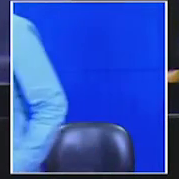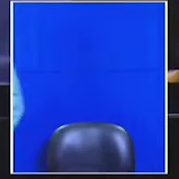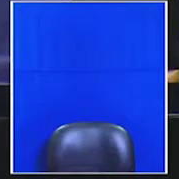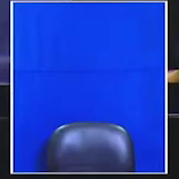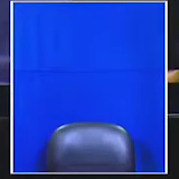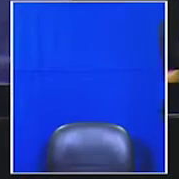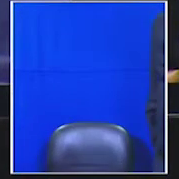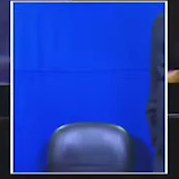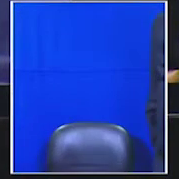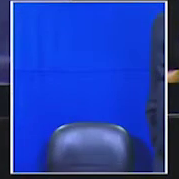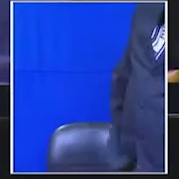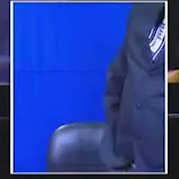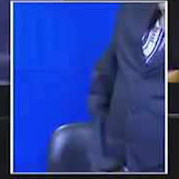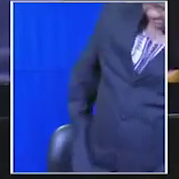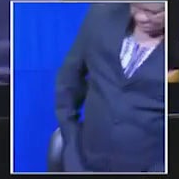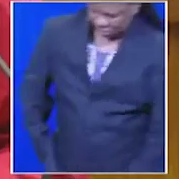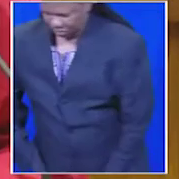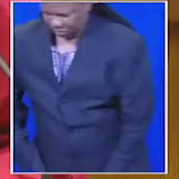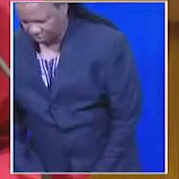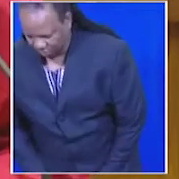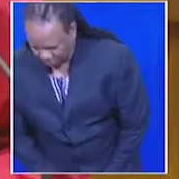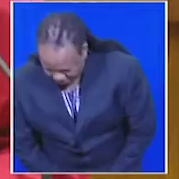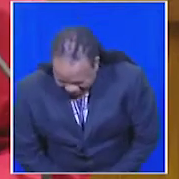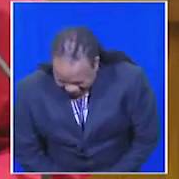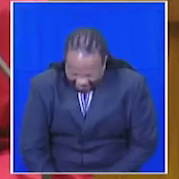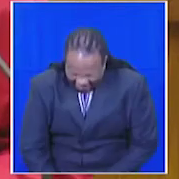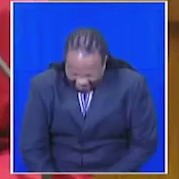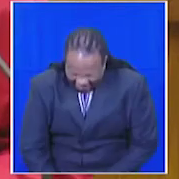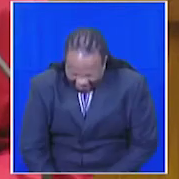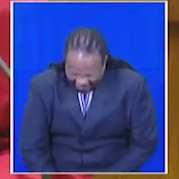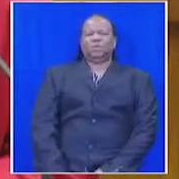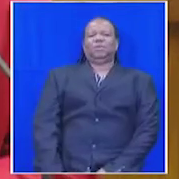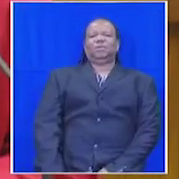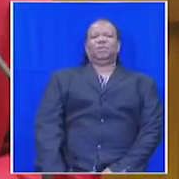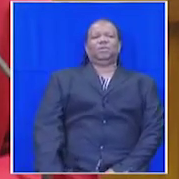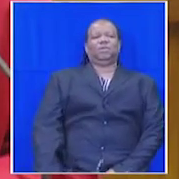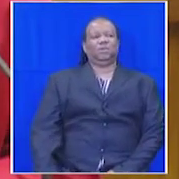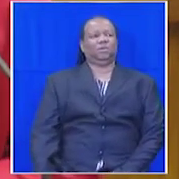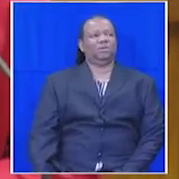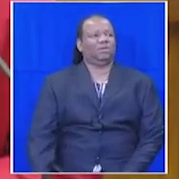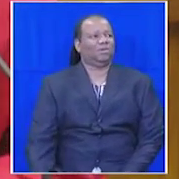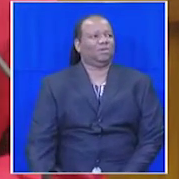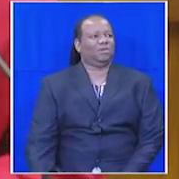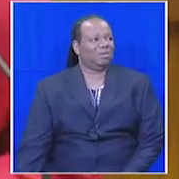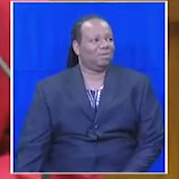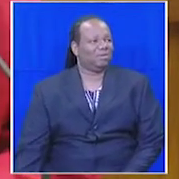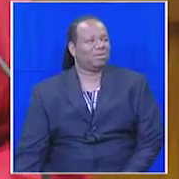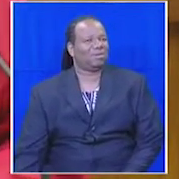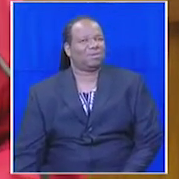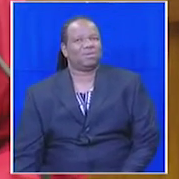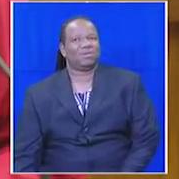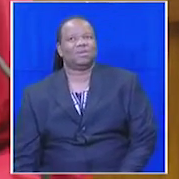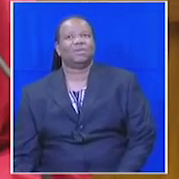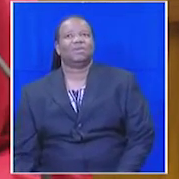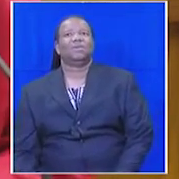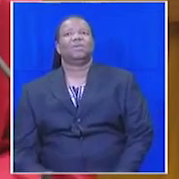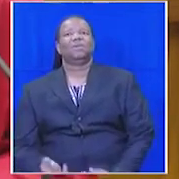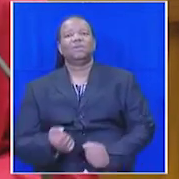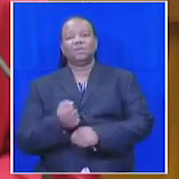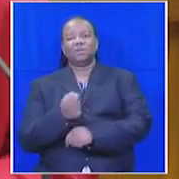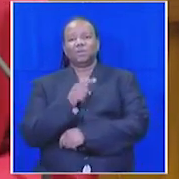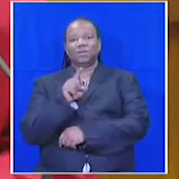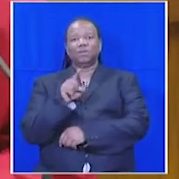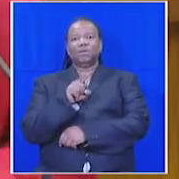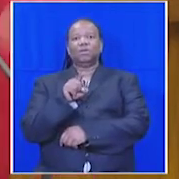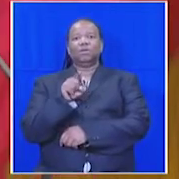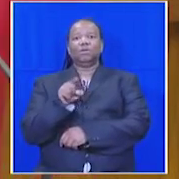Honorable Member, did you say the President? Zupta has been found with his hand in a cookie jar. It's a fact. And whosoever found with a hand in a